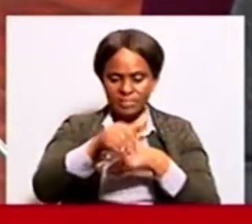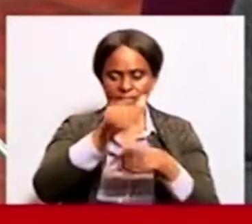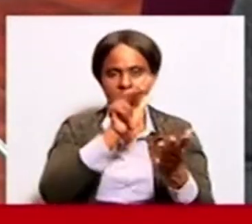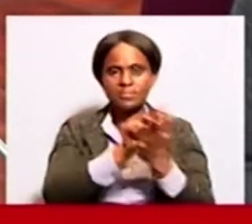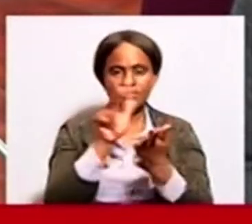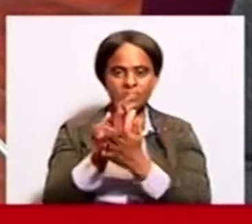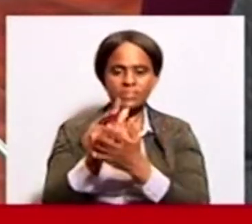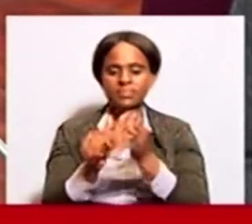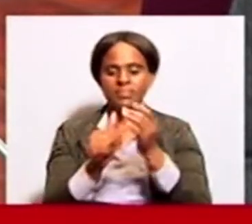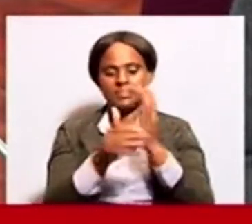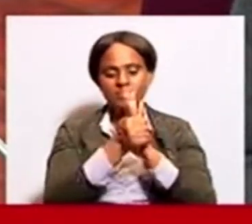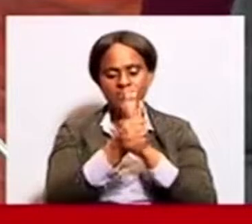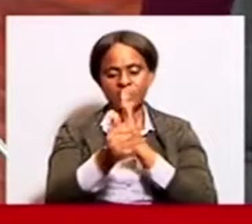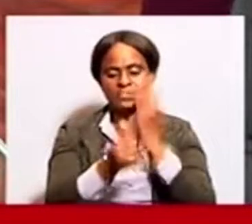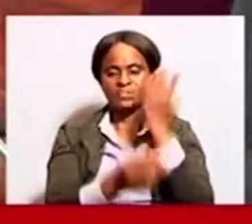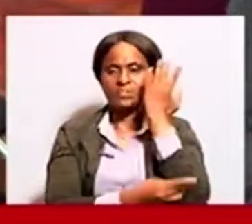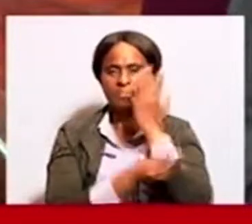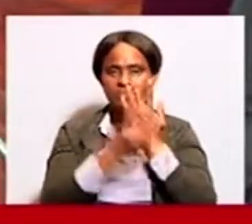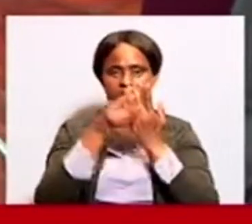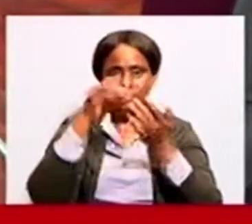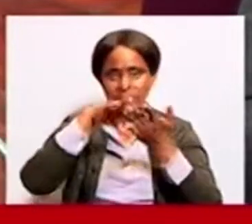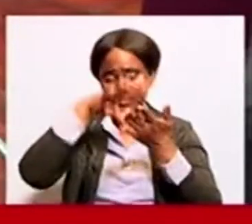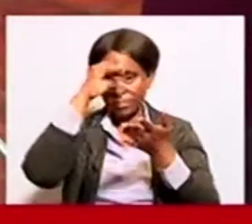skills development learners.